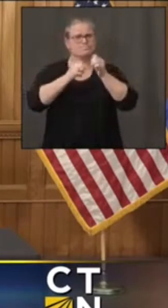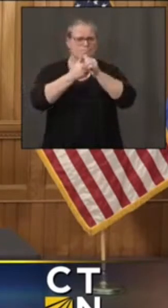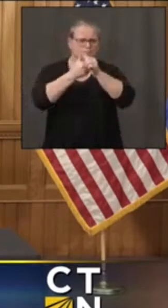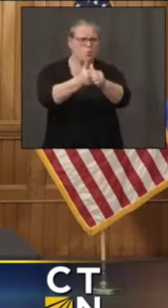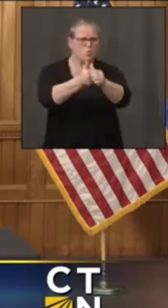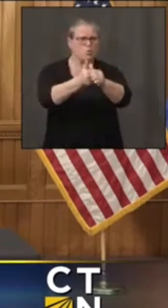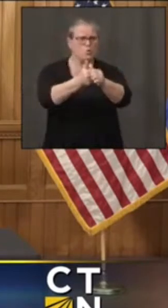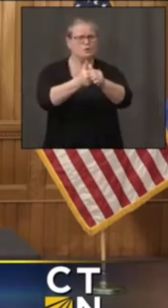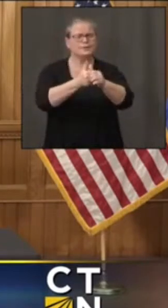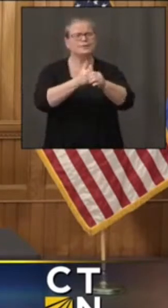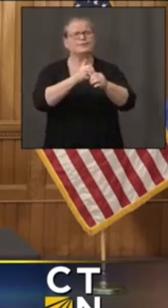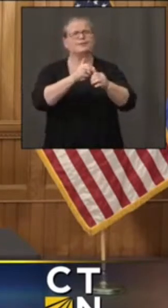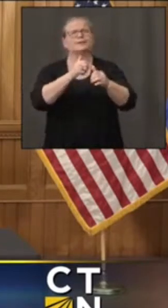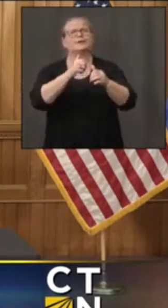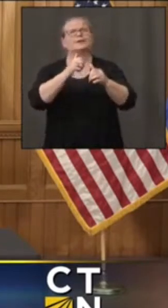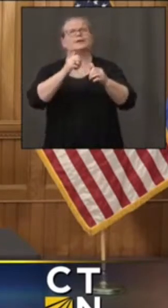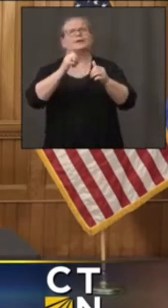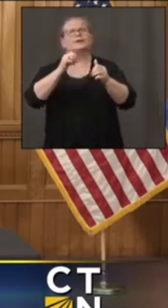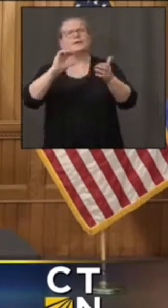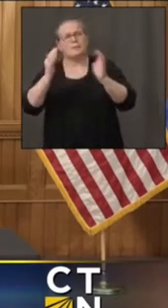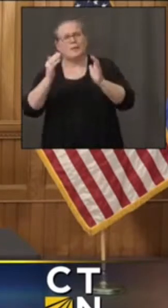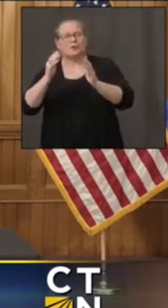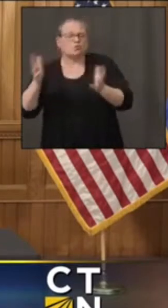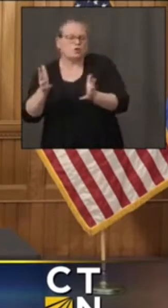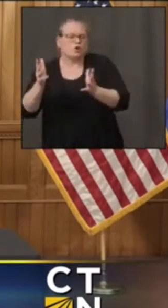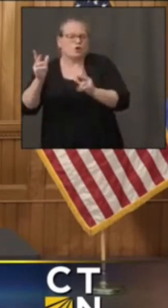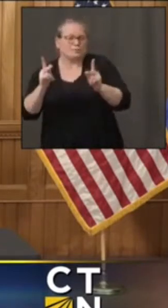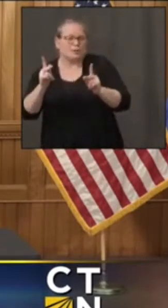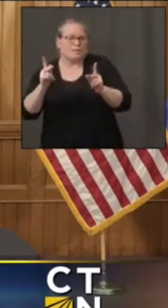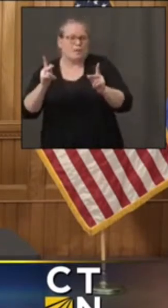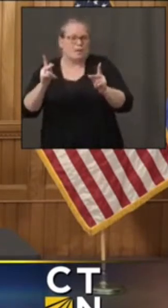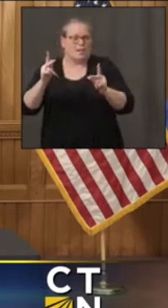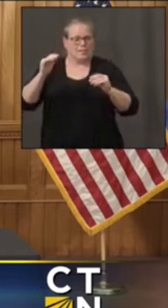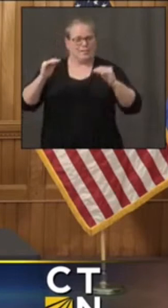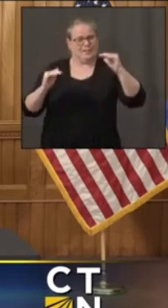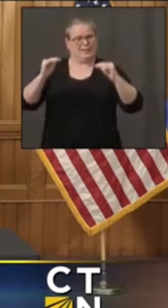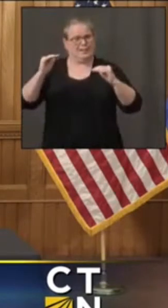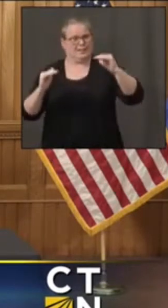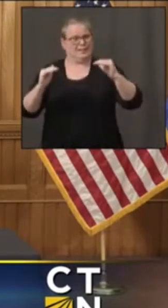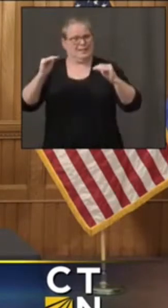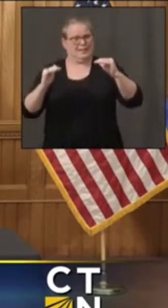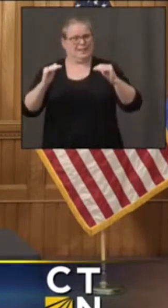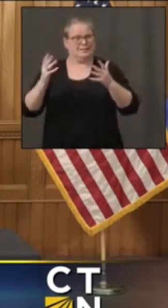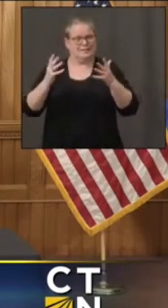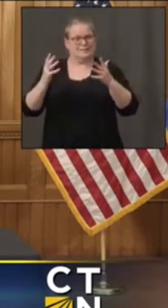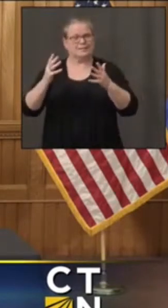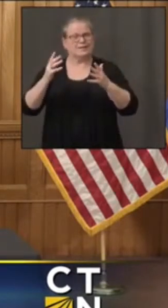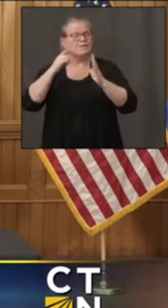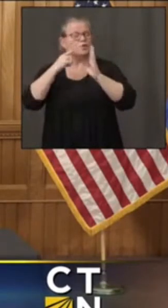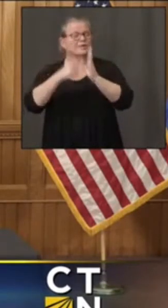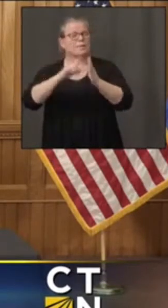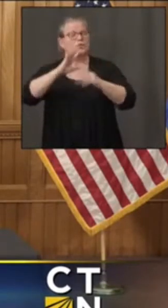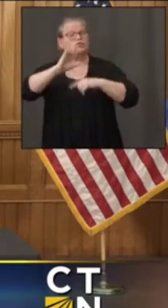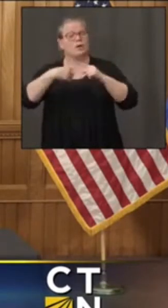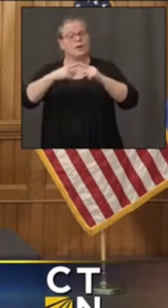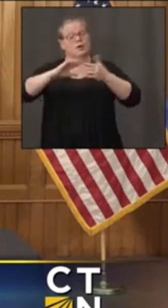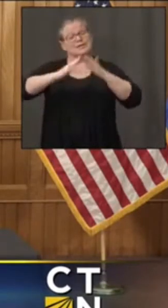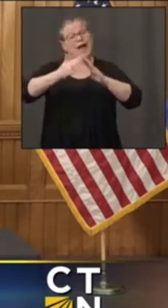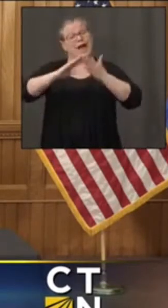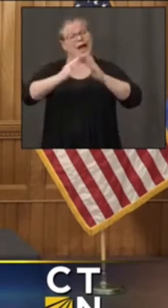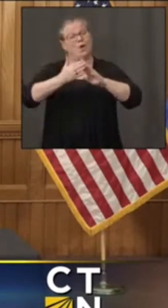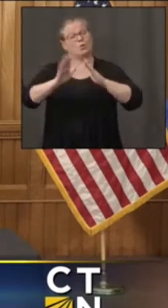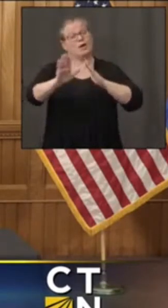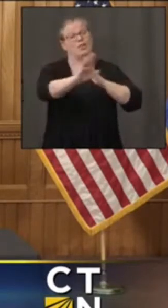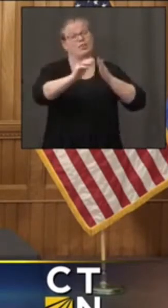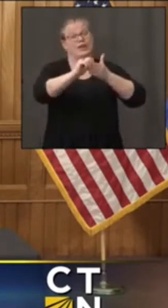encouraging people to do the right thing. When you talk about giving municipal leaders discretion, how would you characterize your